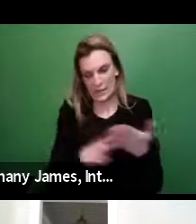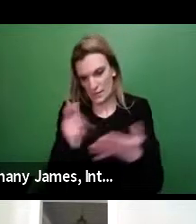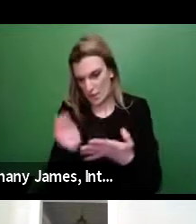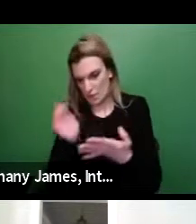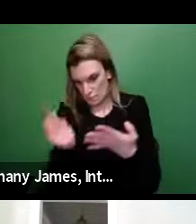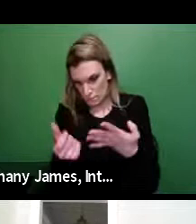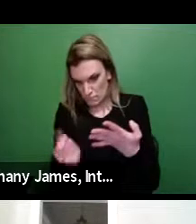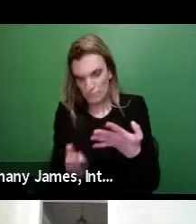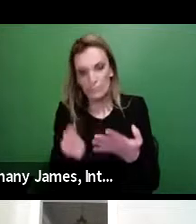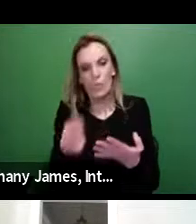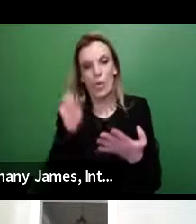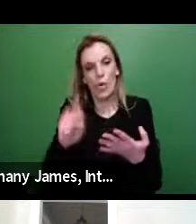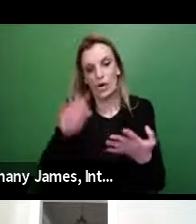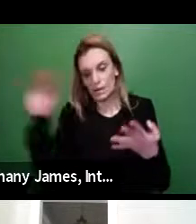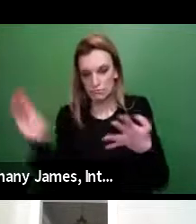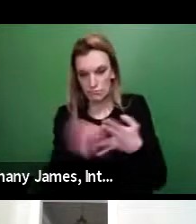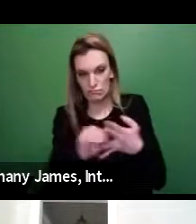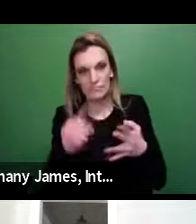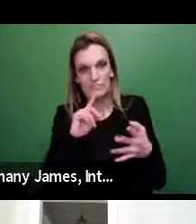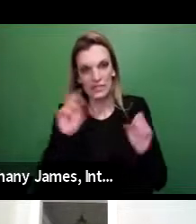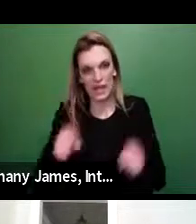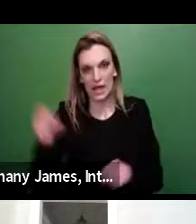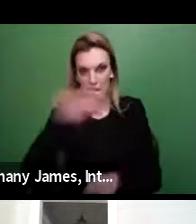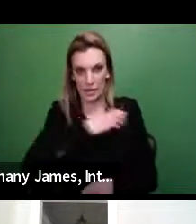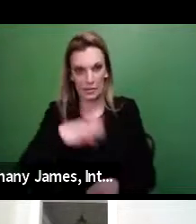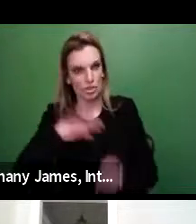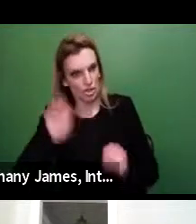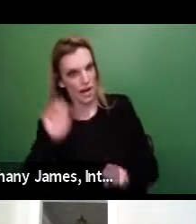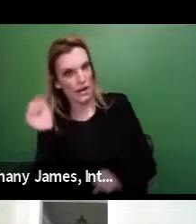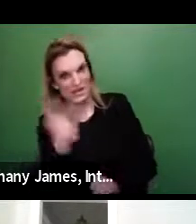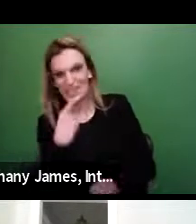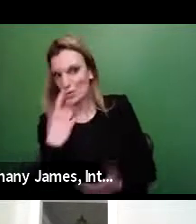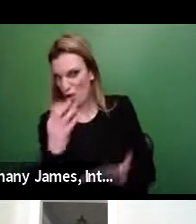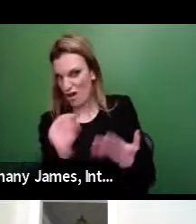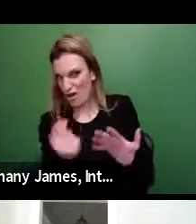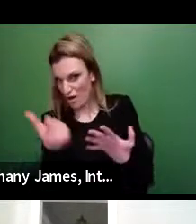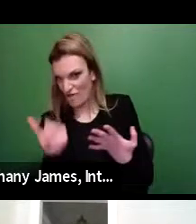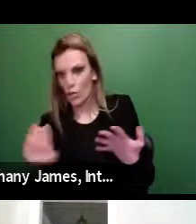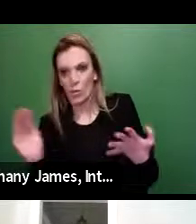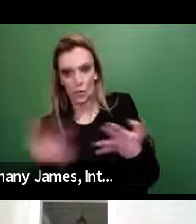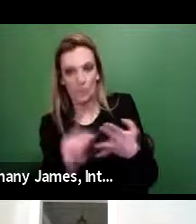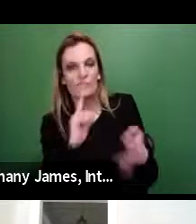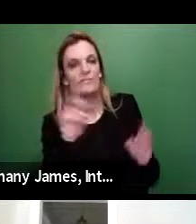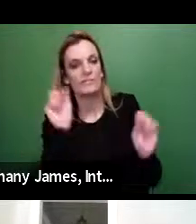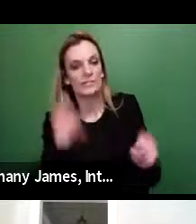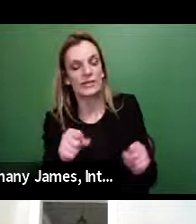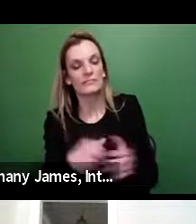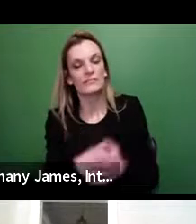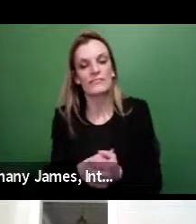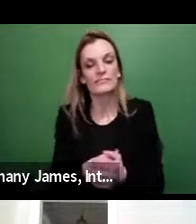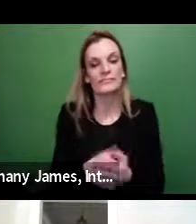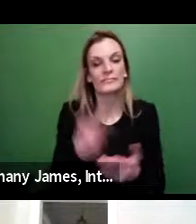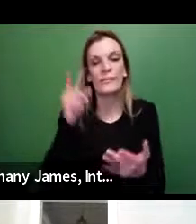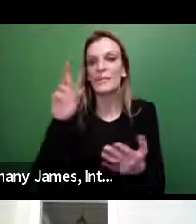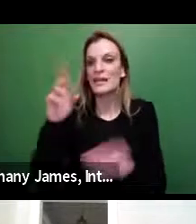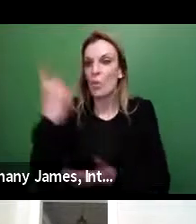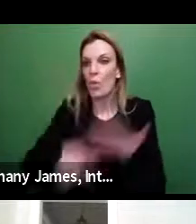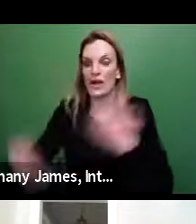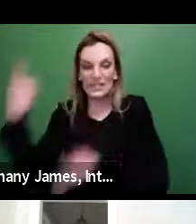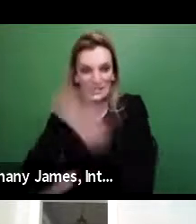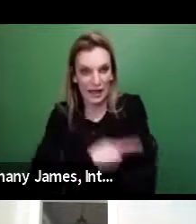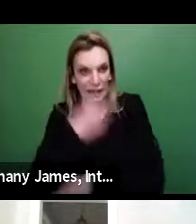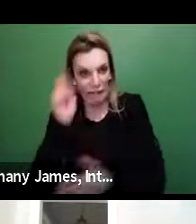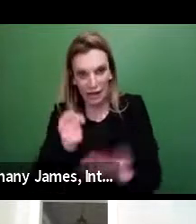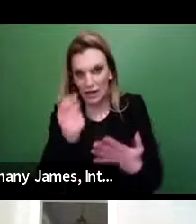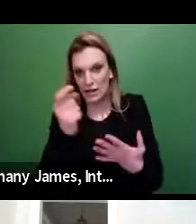agenda on request of any commission member. Items not removed will then be moved for adoption by general consent without debate. Removed items will be taken